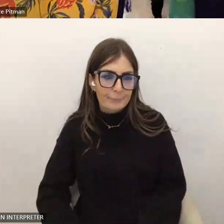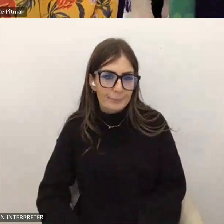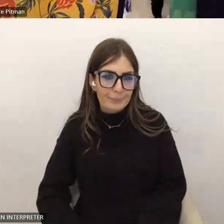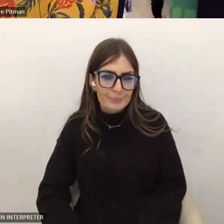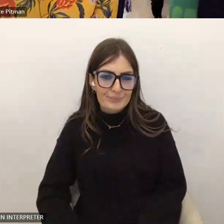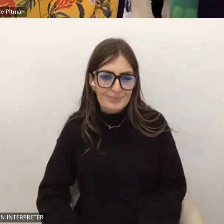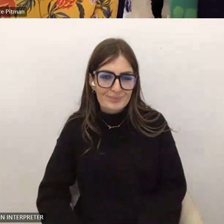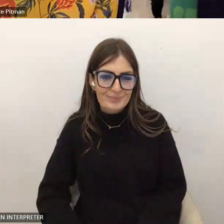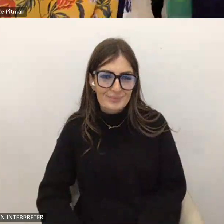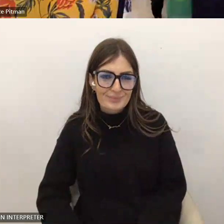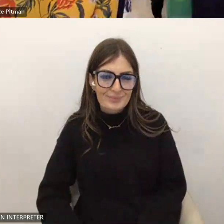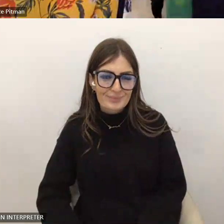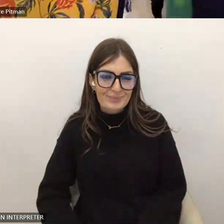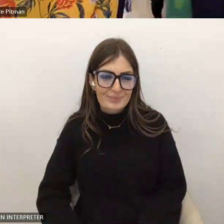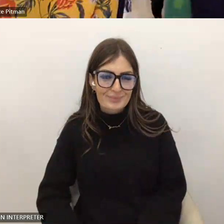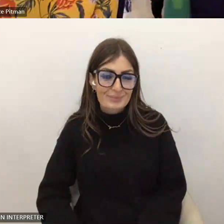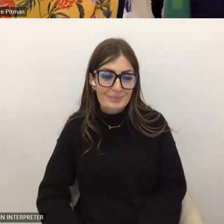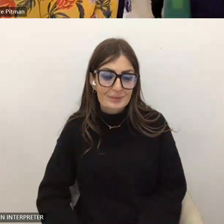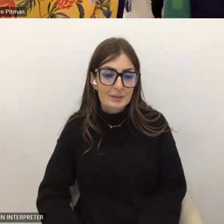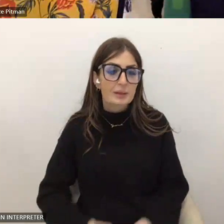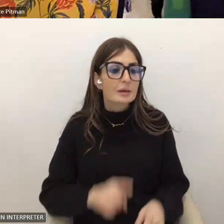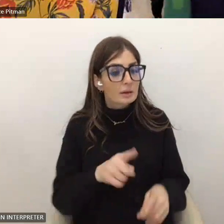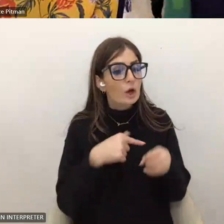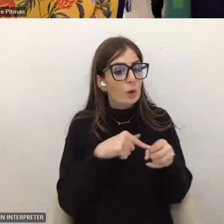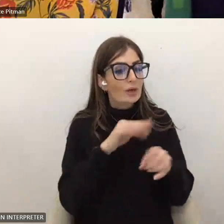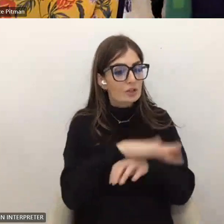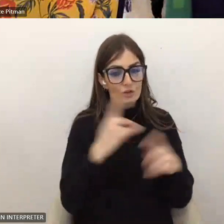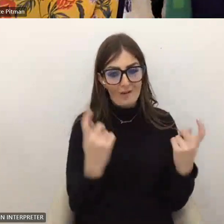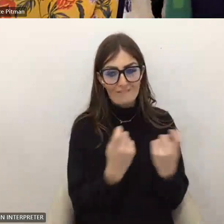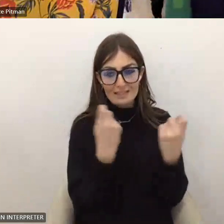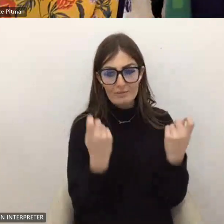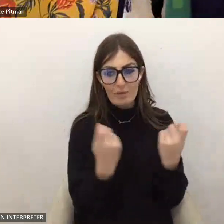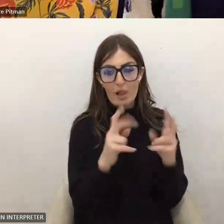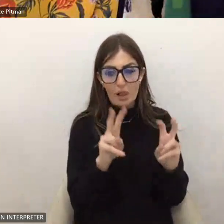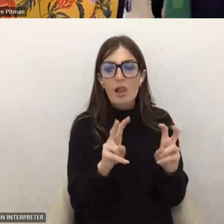A question mark around festival funding.